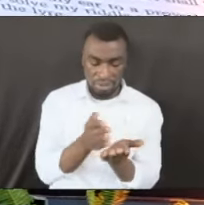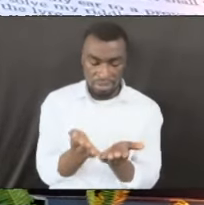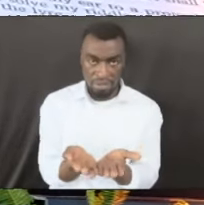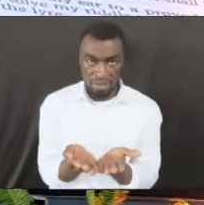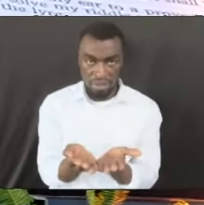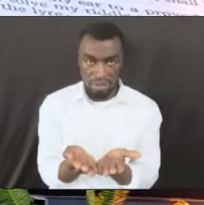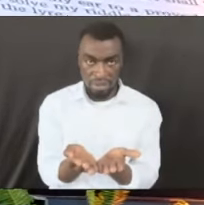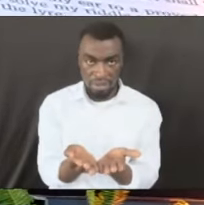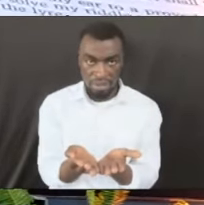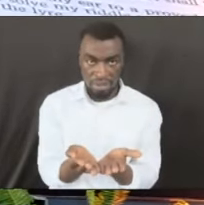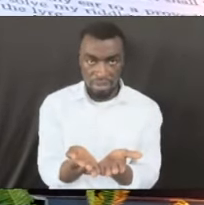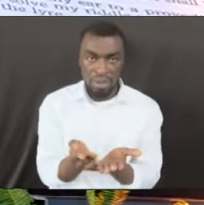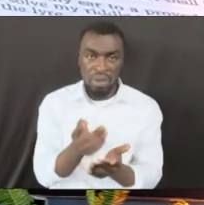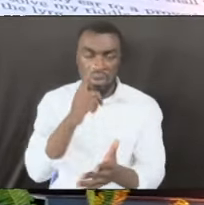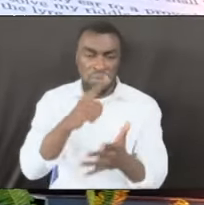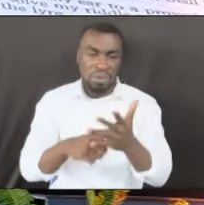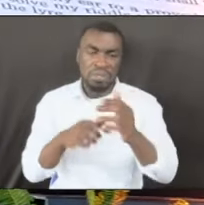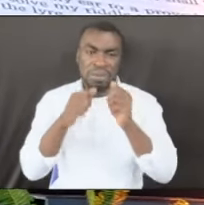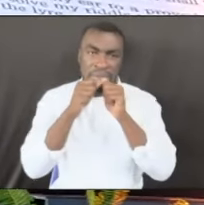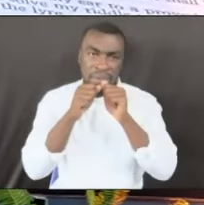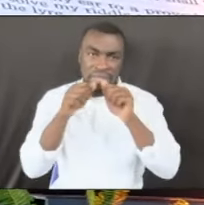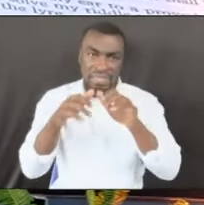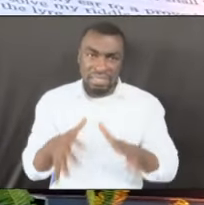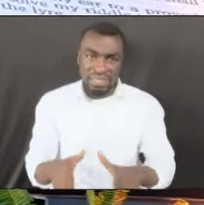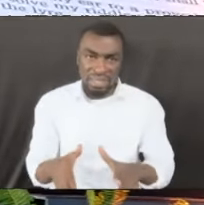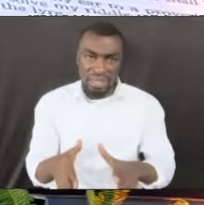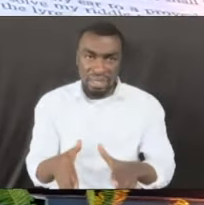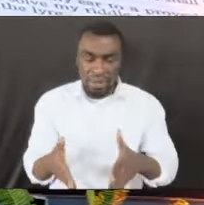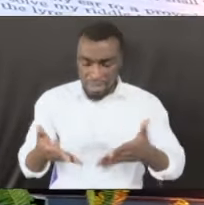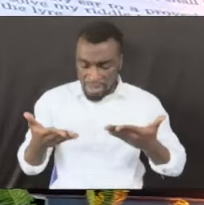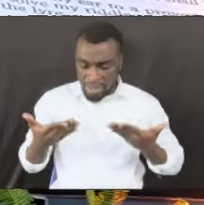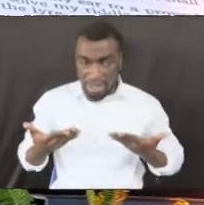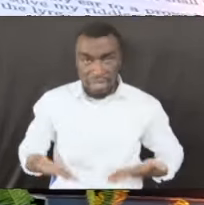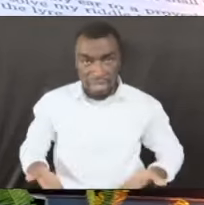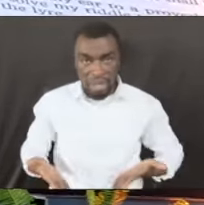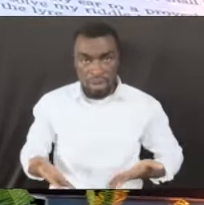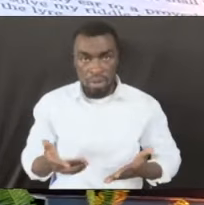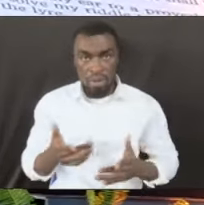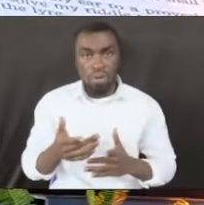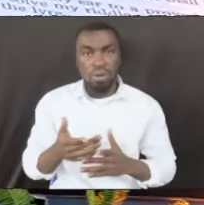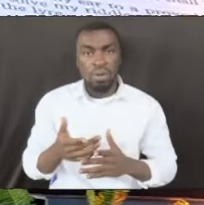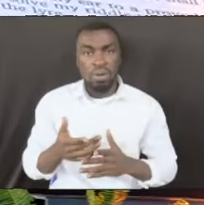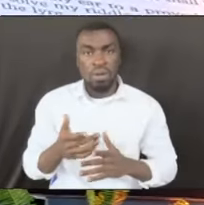One blessing is this, present reward, happiness.